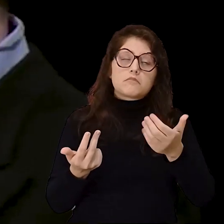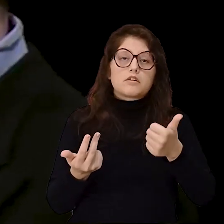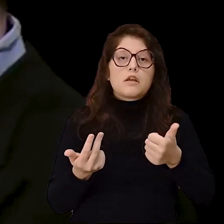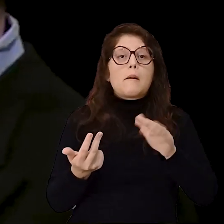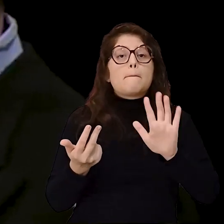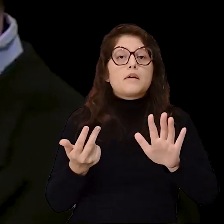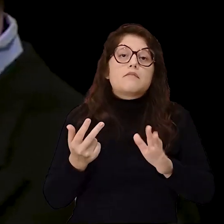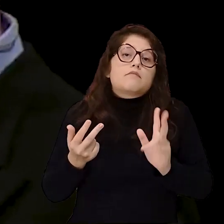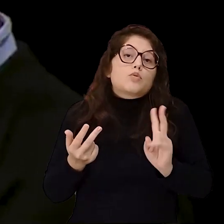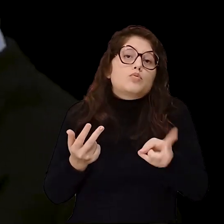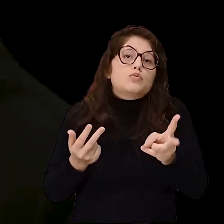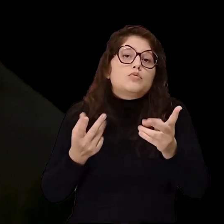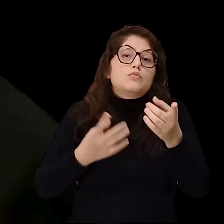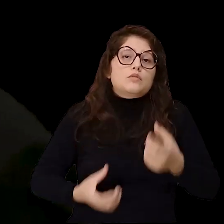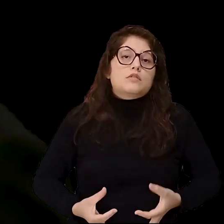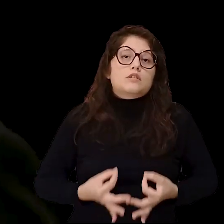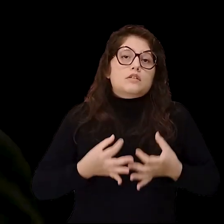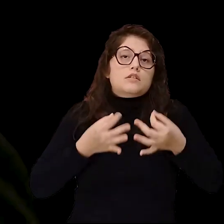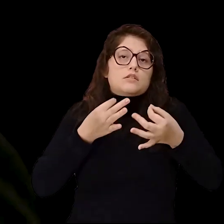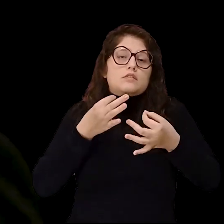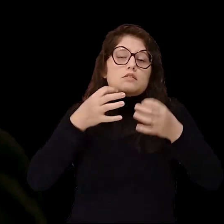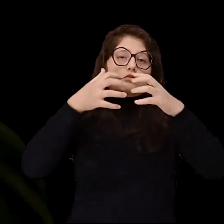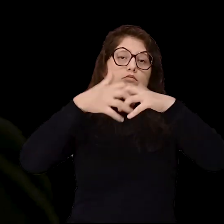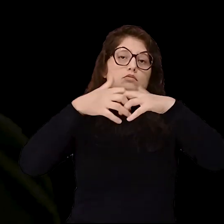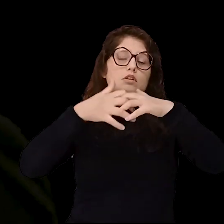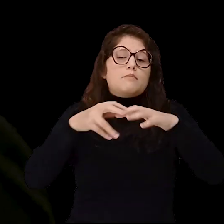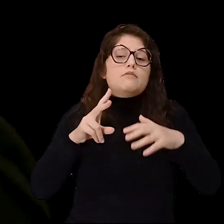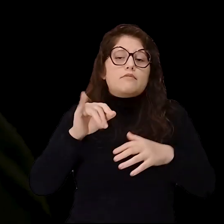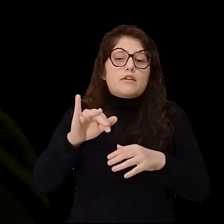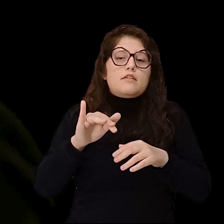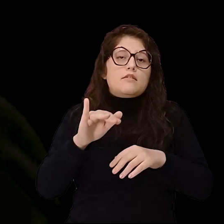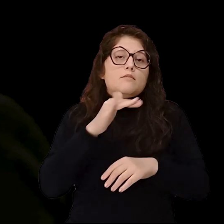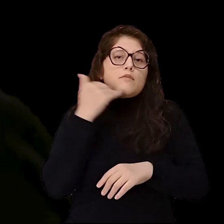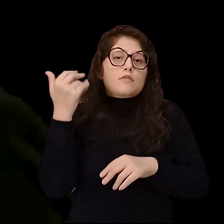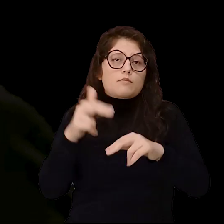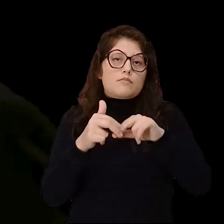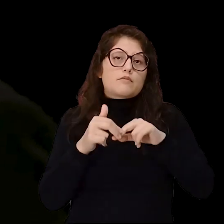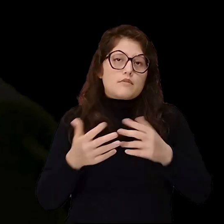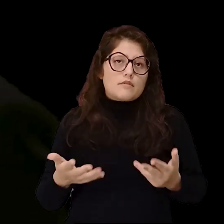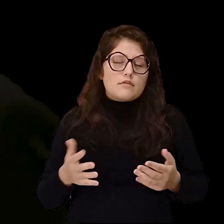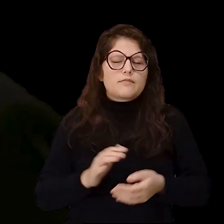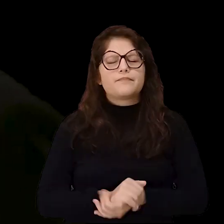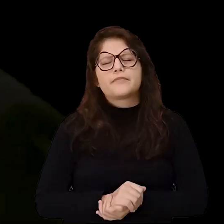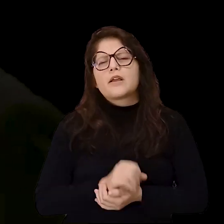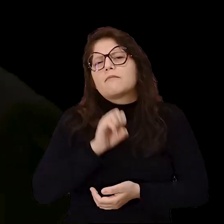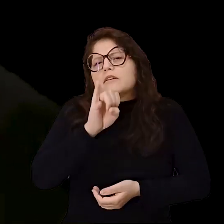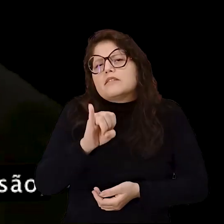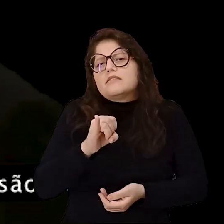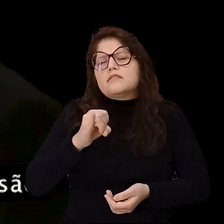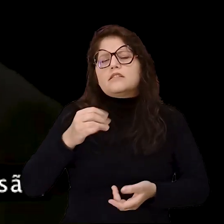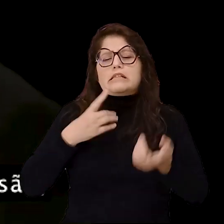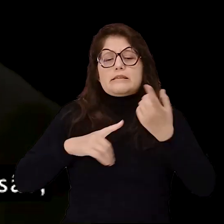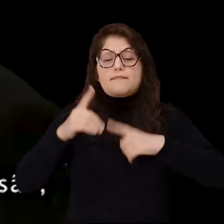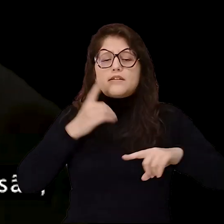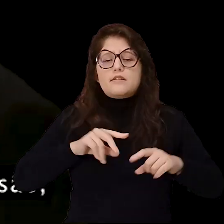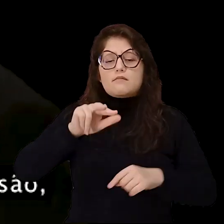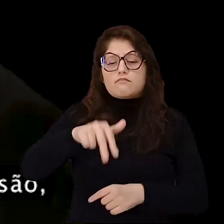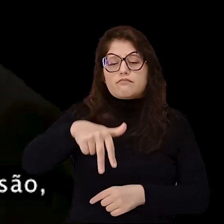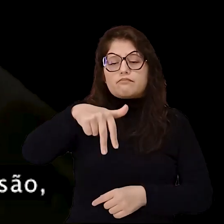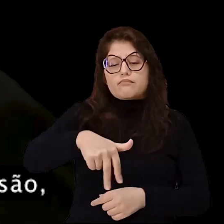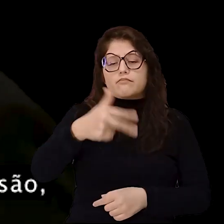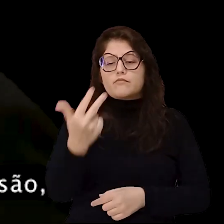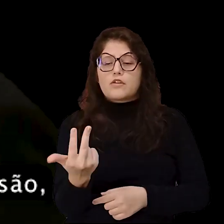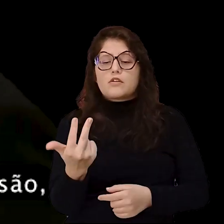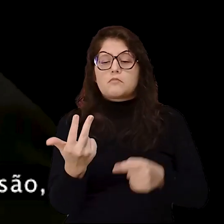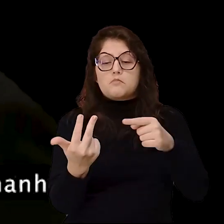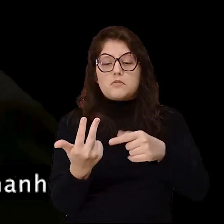makes you feel better, it may make you feel better, but you still have brain cancer and you'll still probably die from it. But if you say that